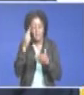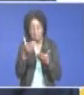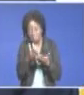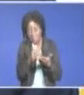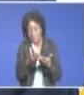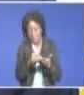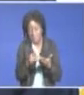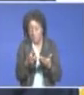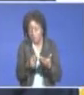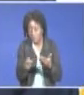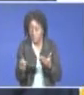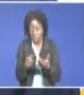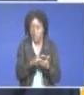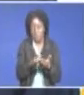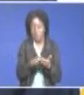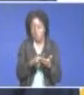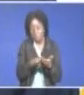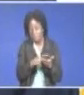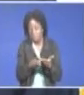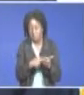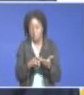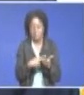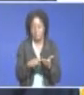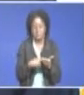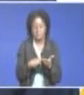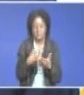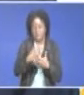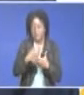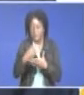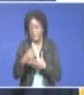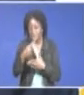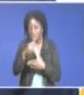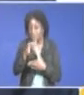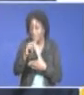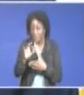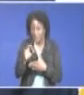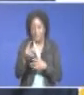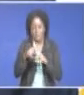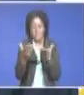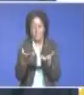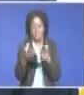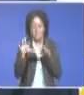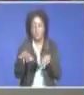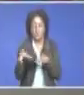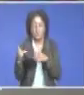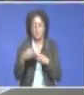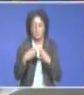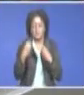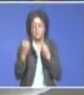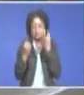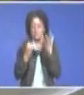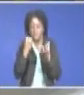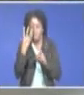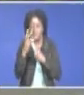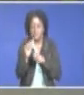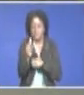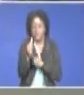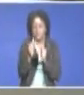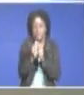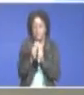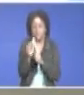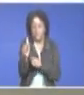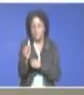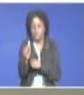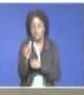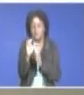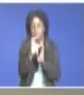what they're doing, but here you get to express that yourself with your own cartoon character. So, since its launch here in